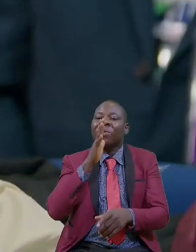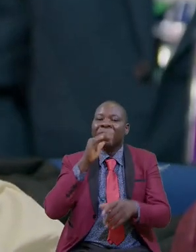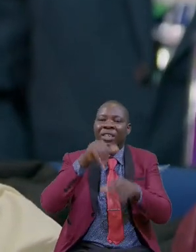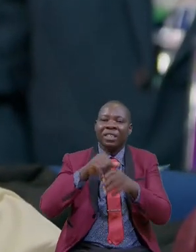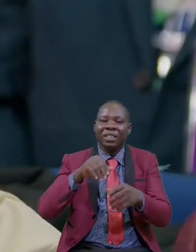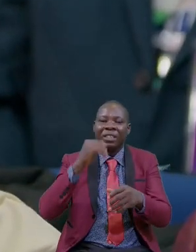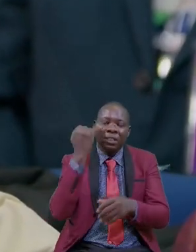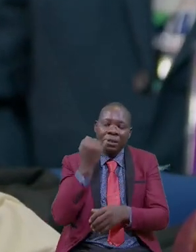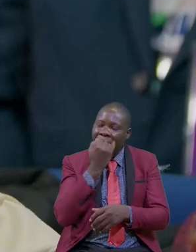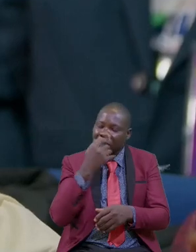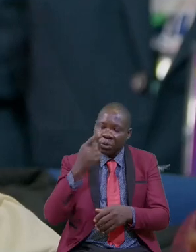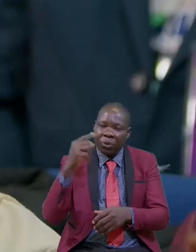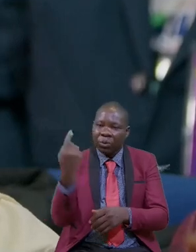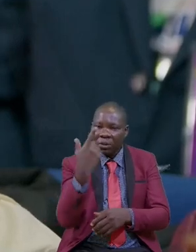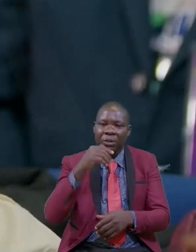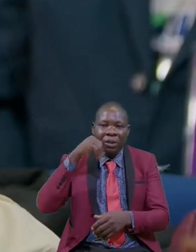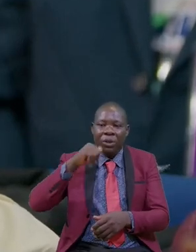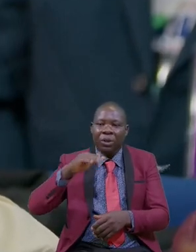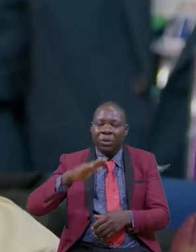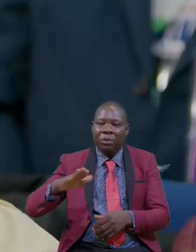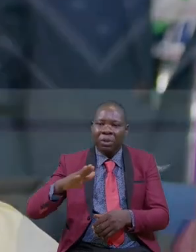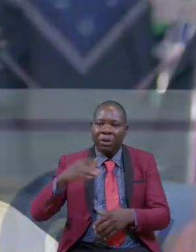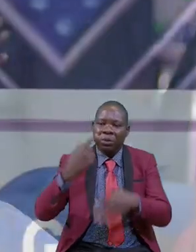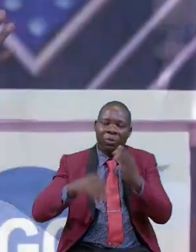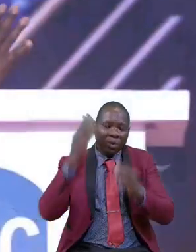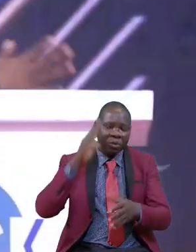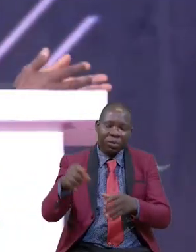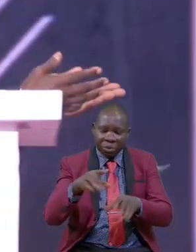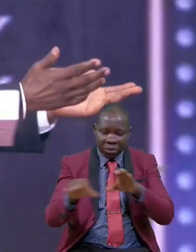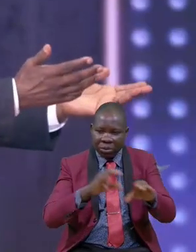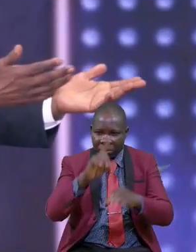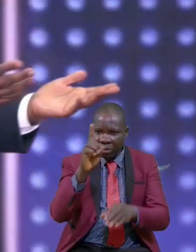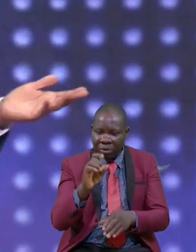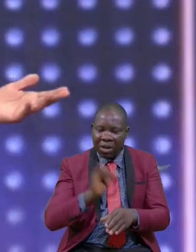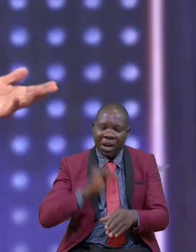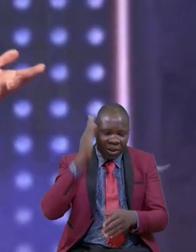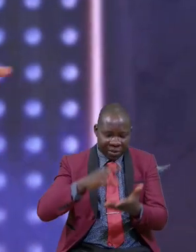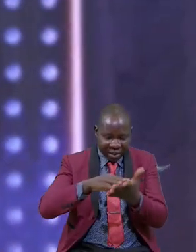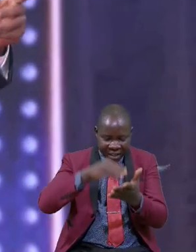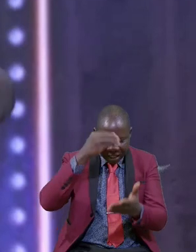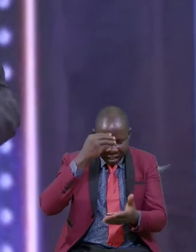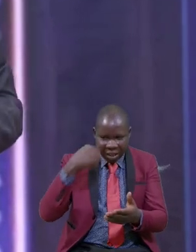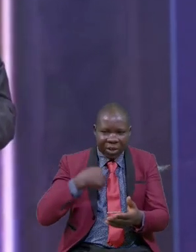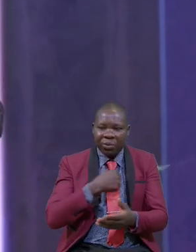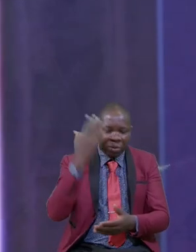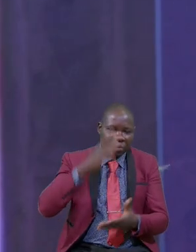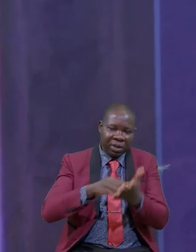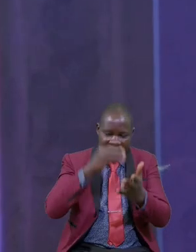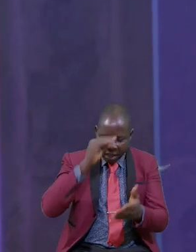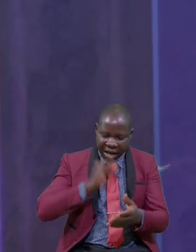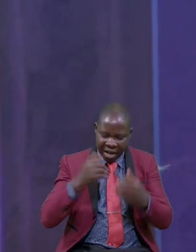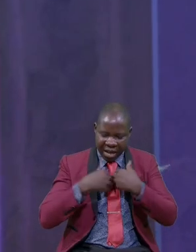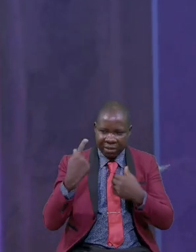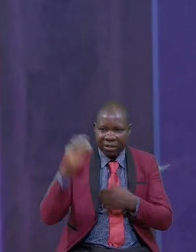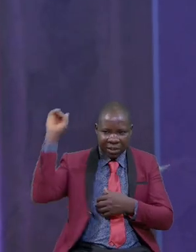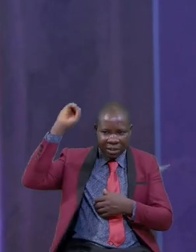do? You will learn. Where will vous that? Apprendre, where nous allons apprendre. Grace. How do I make use of this comment grace? Cette to the Lord in prayer. Aller